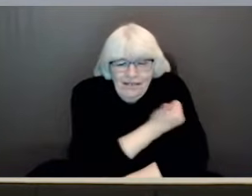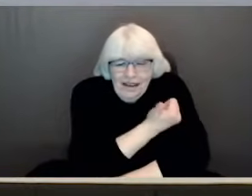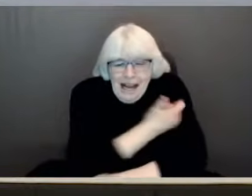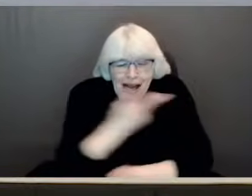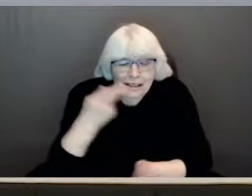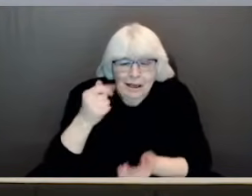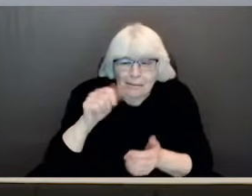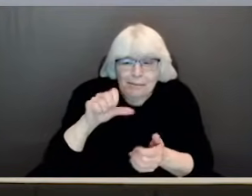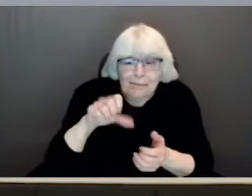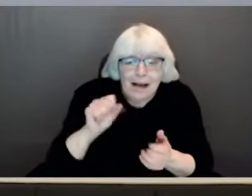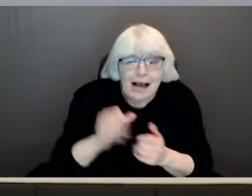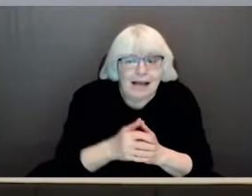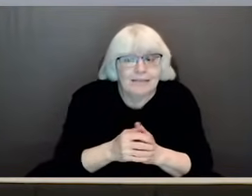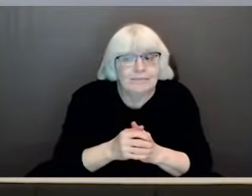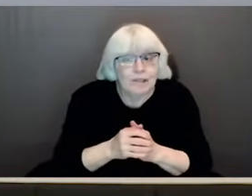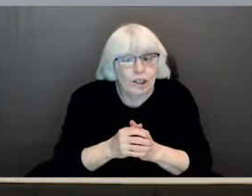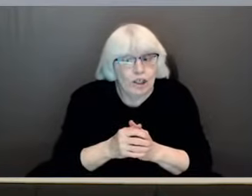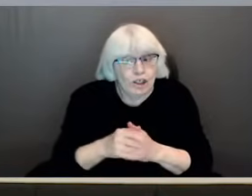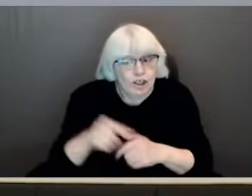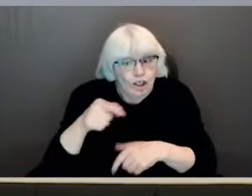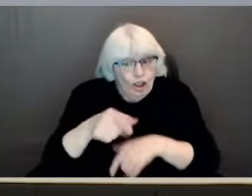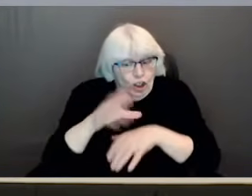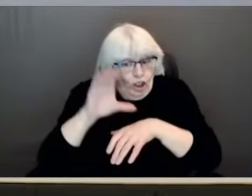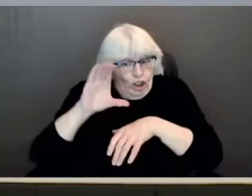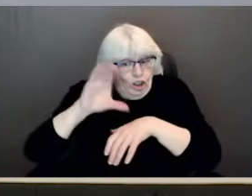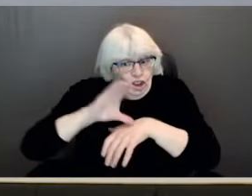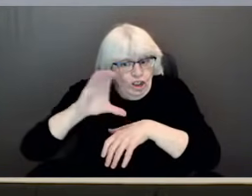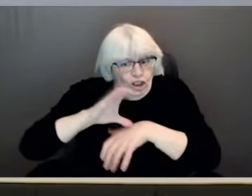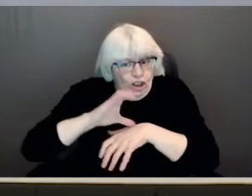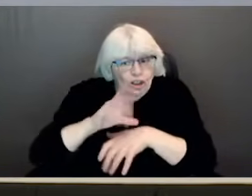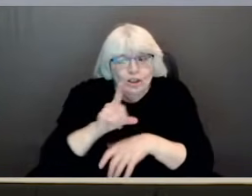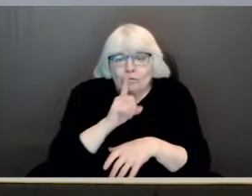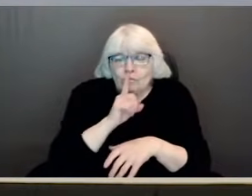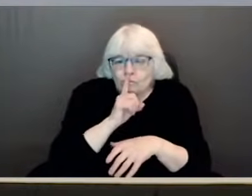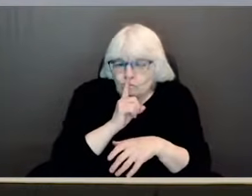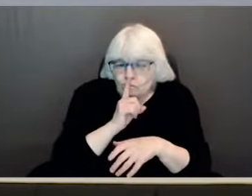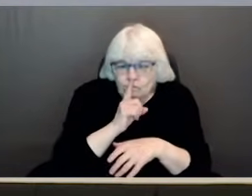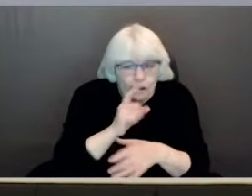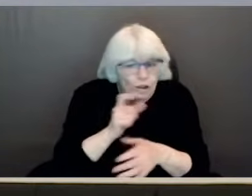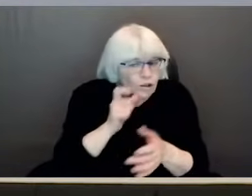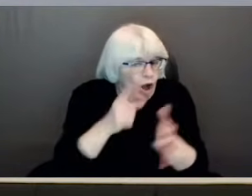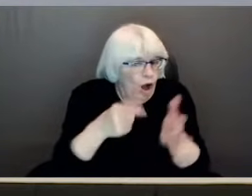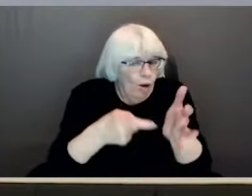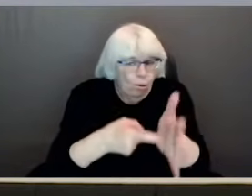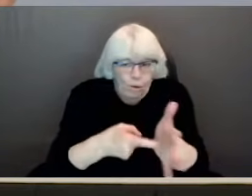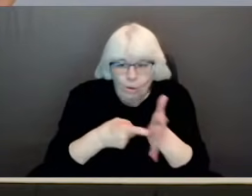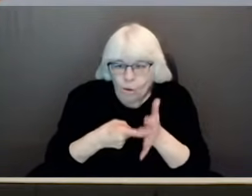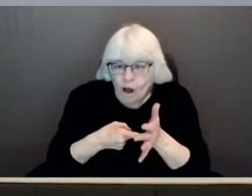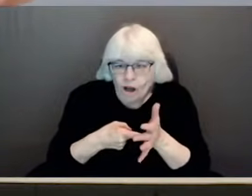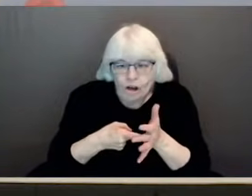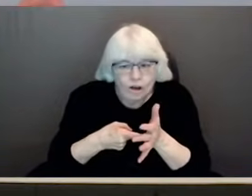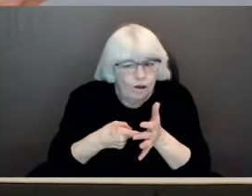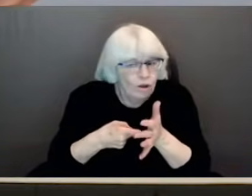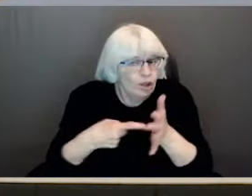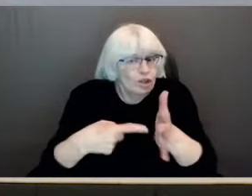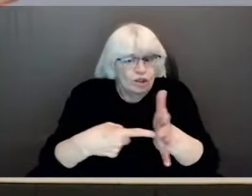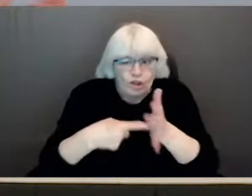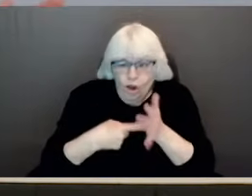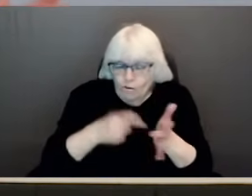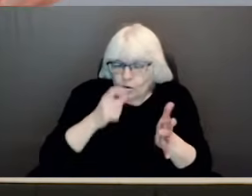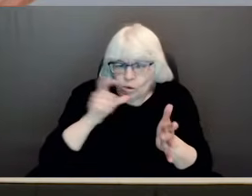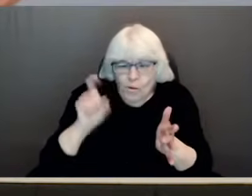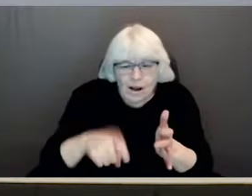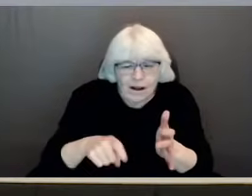churches, for instance. Right. So, but Vax Pass events would be some of the, perhaps a big hockey game